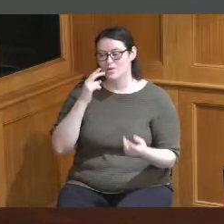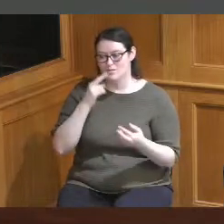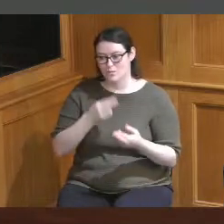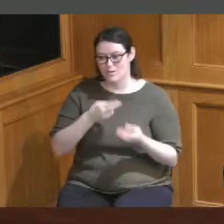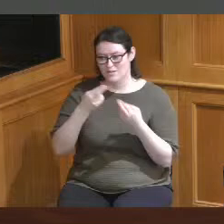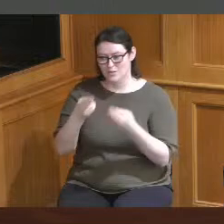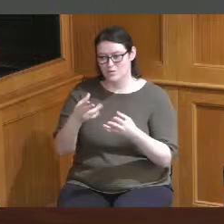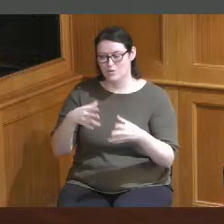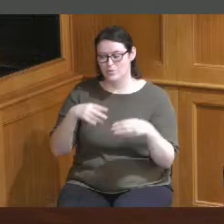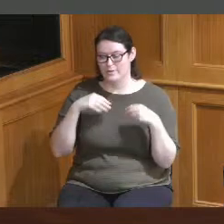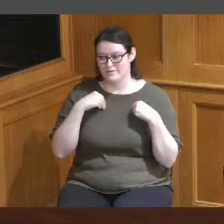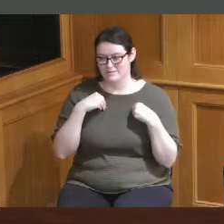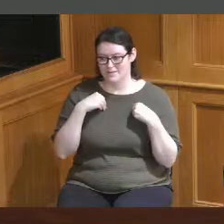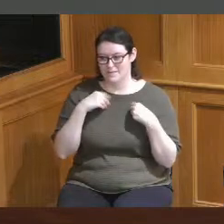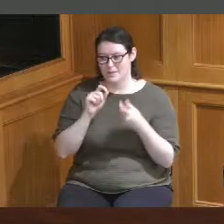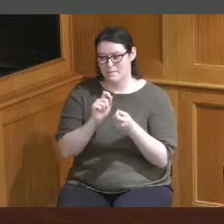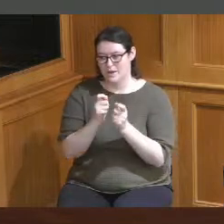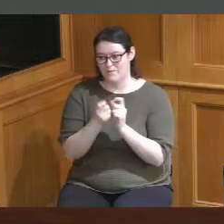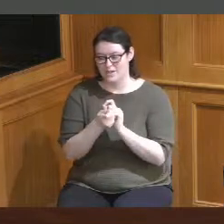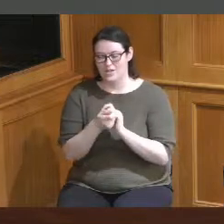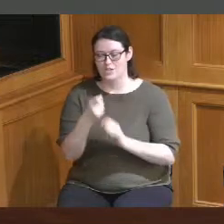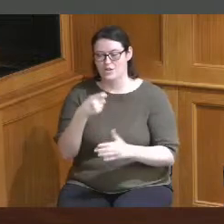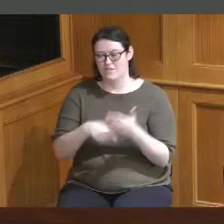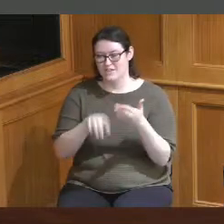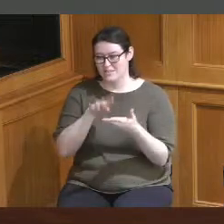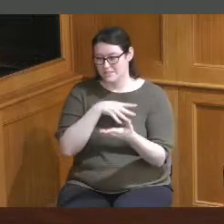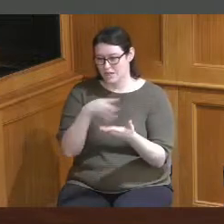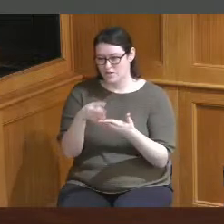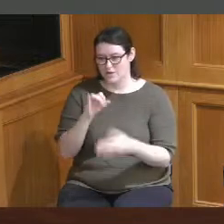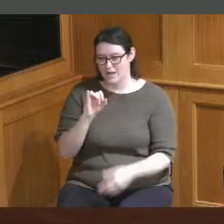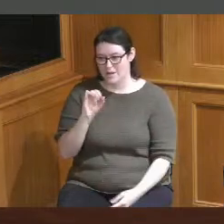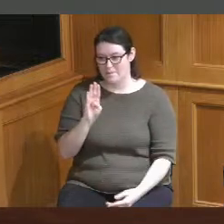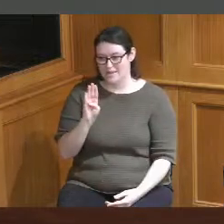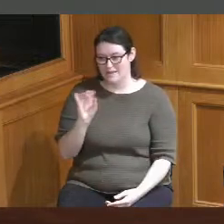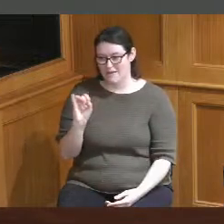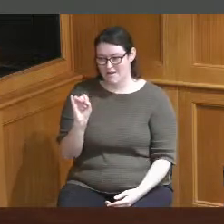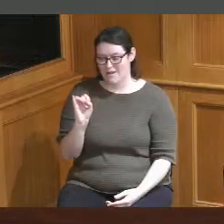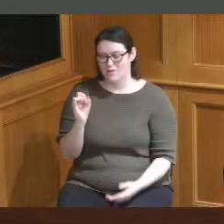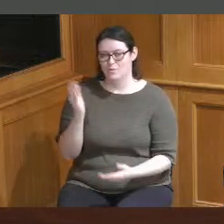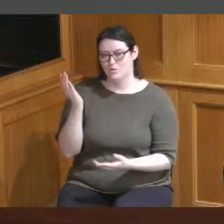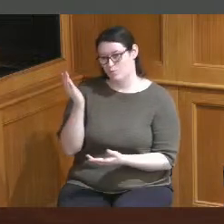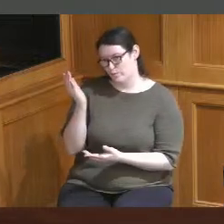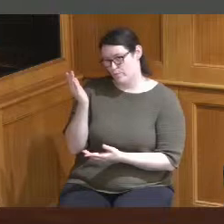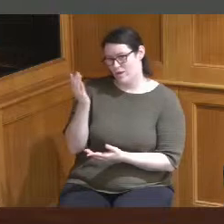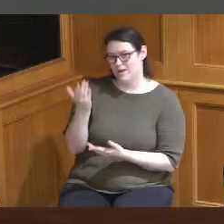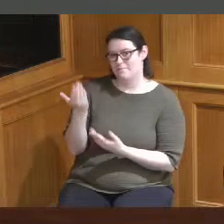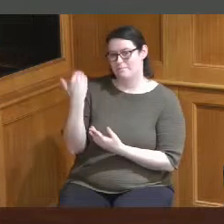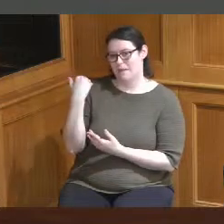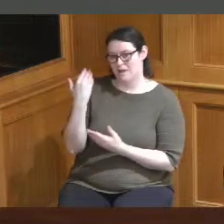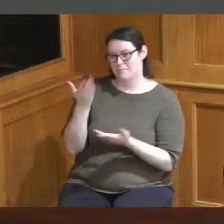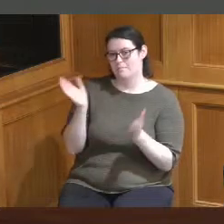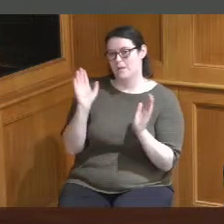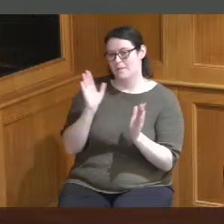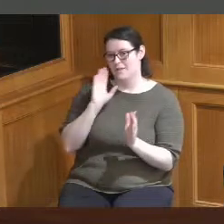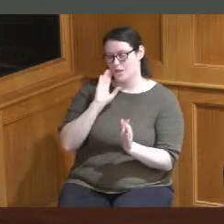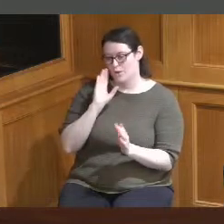resolution adopting a modification to the fee schedule for IBI as was presented at prior public